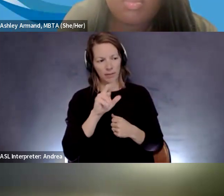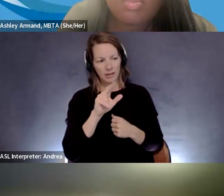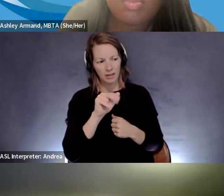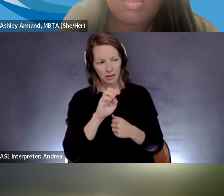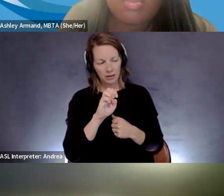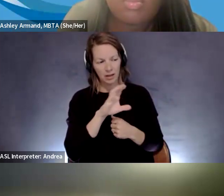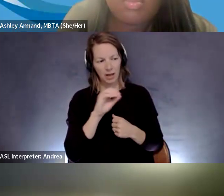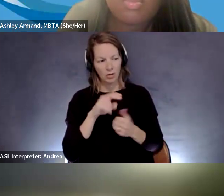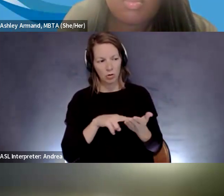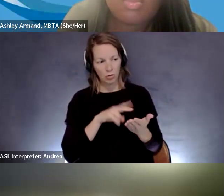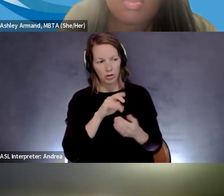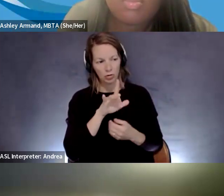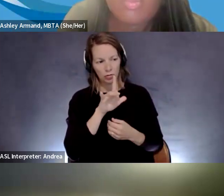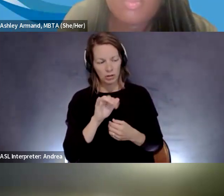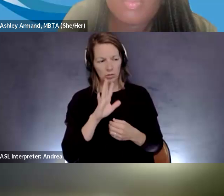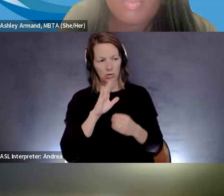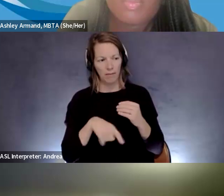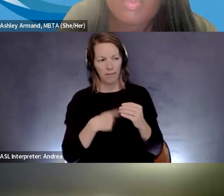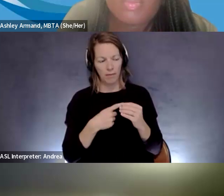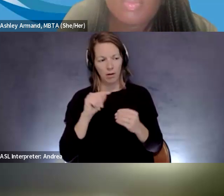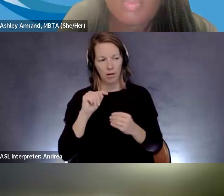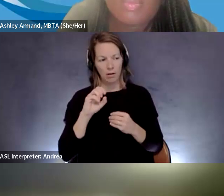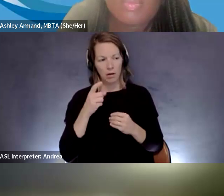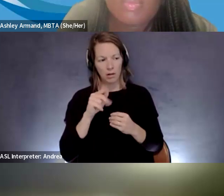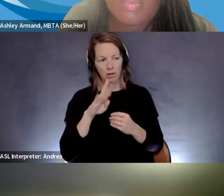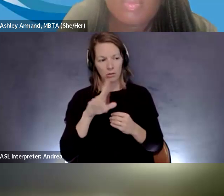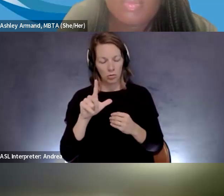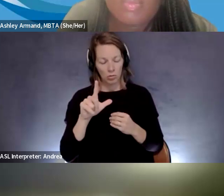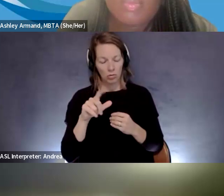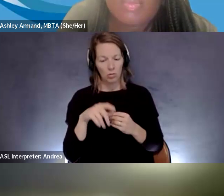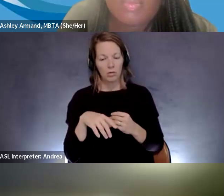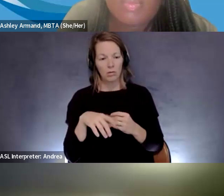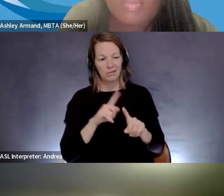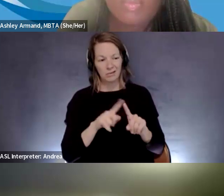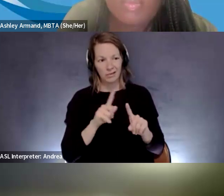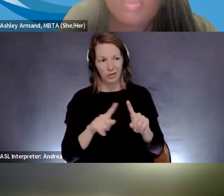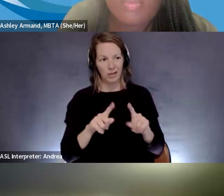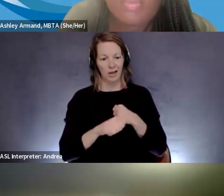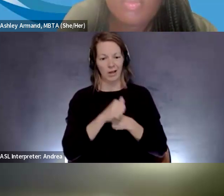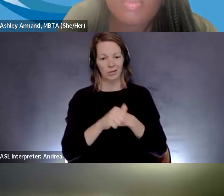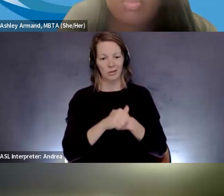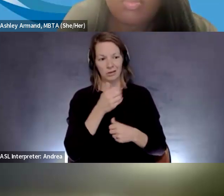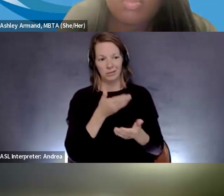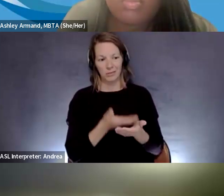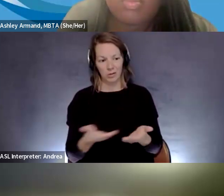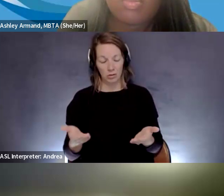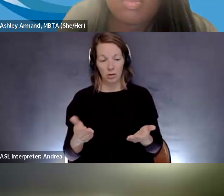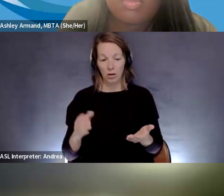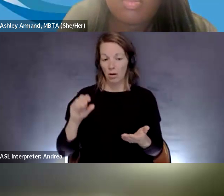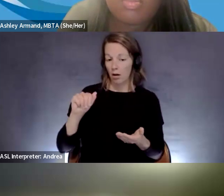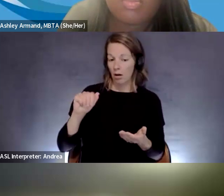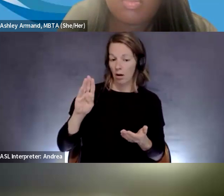provides toxicological profiles of various hazardous materials. And for asbestos,